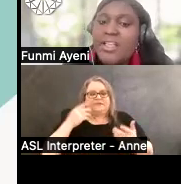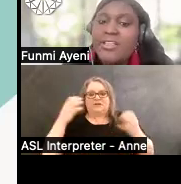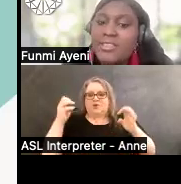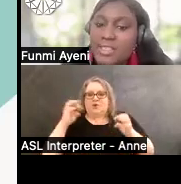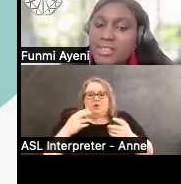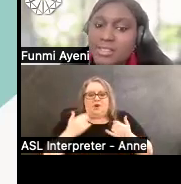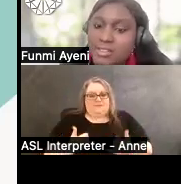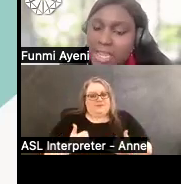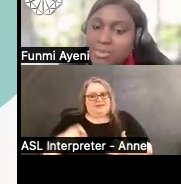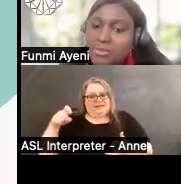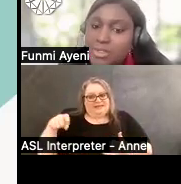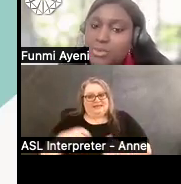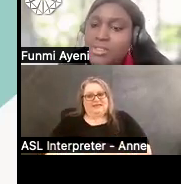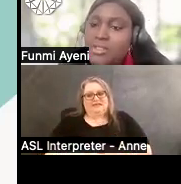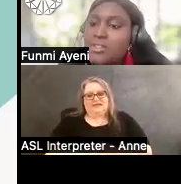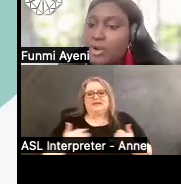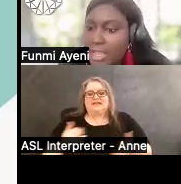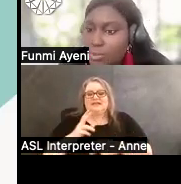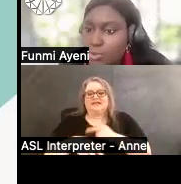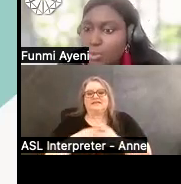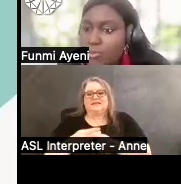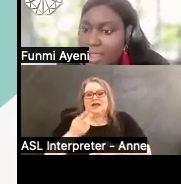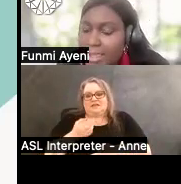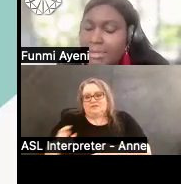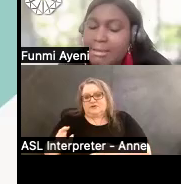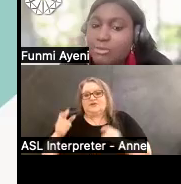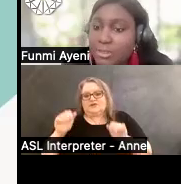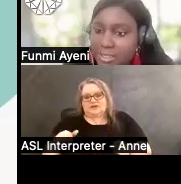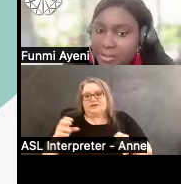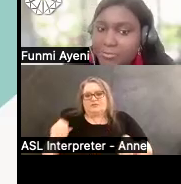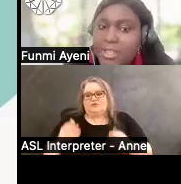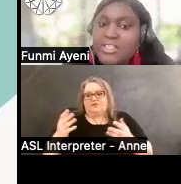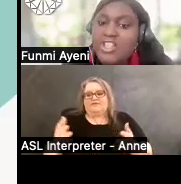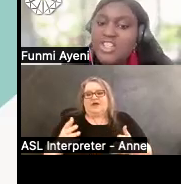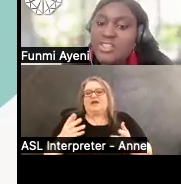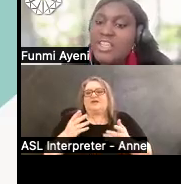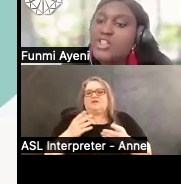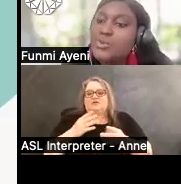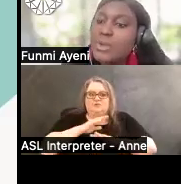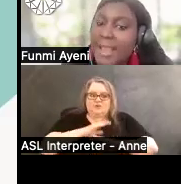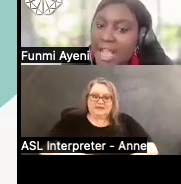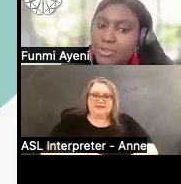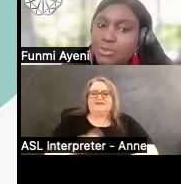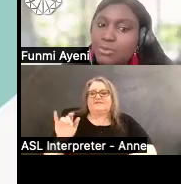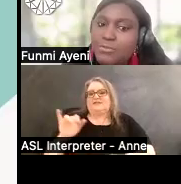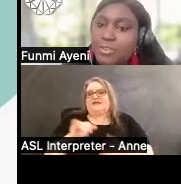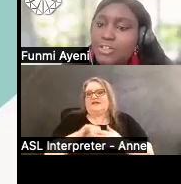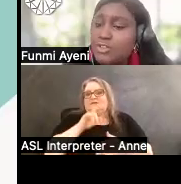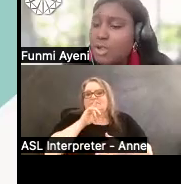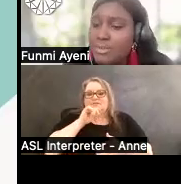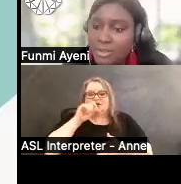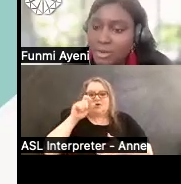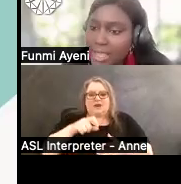need, these types of resources are able to provide relief such that they do not have to